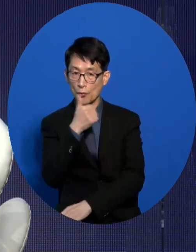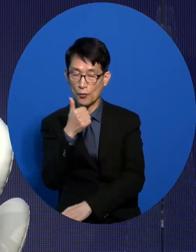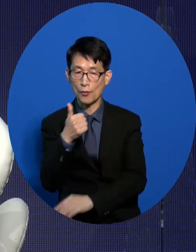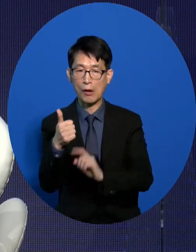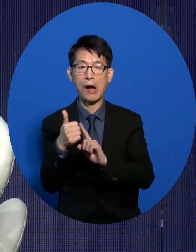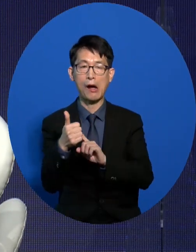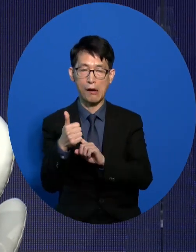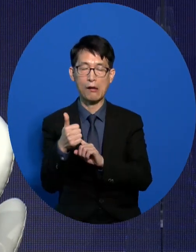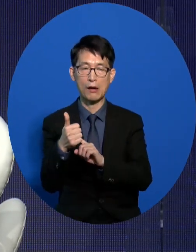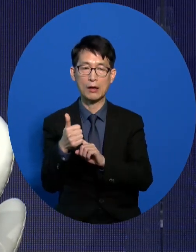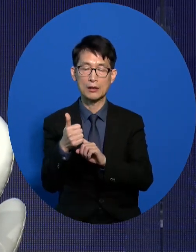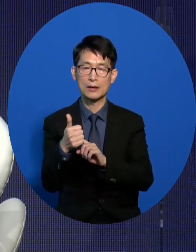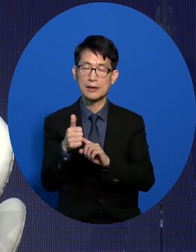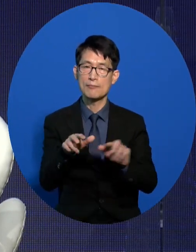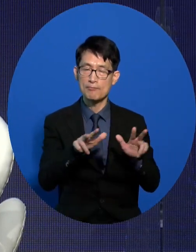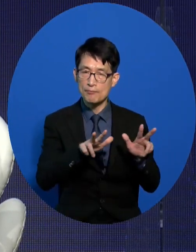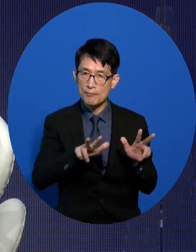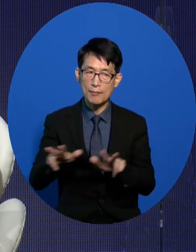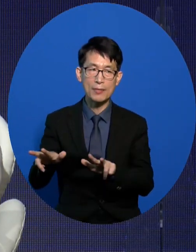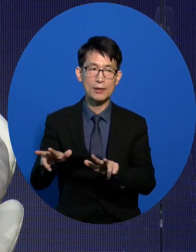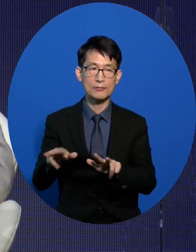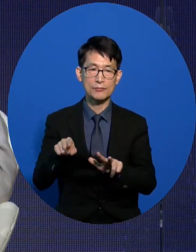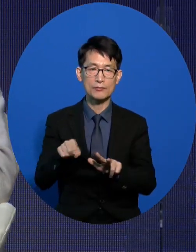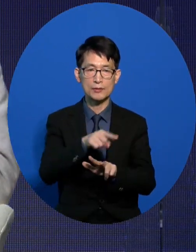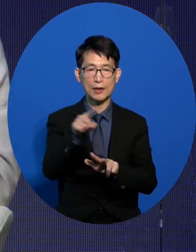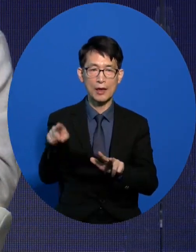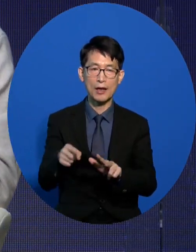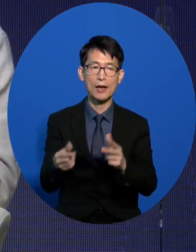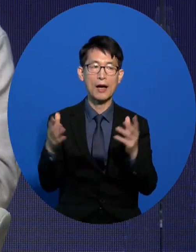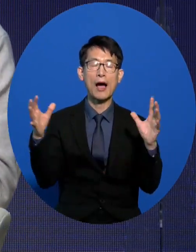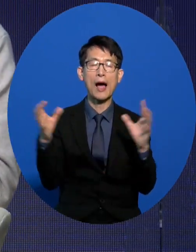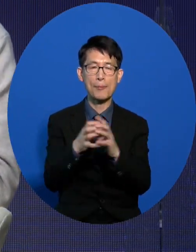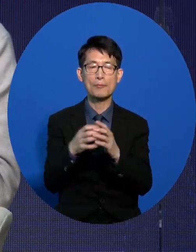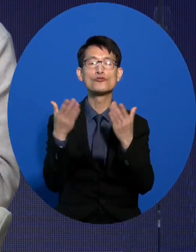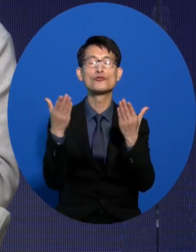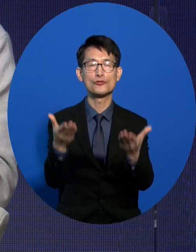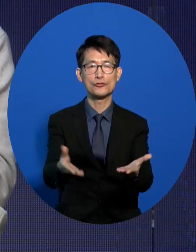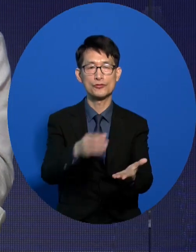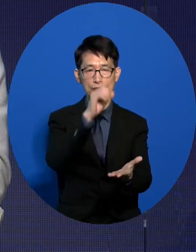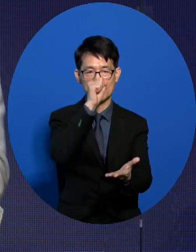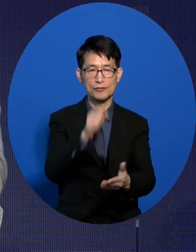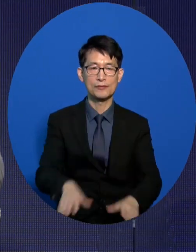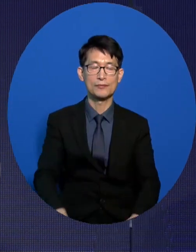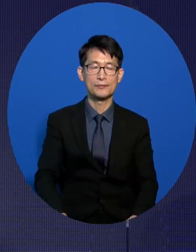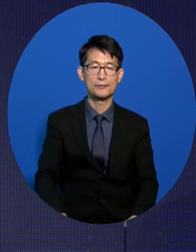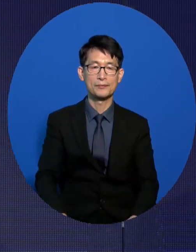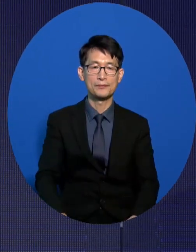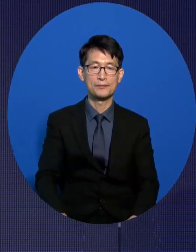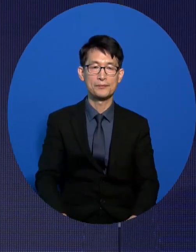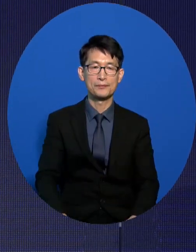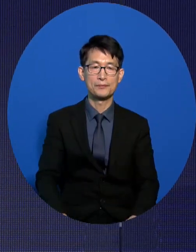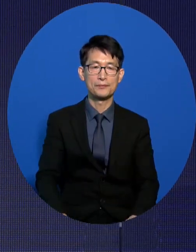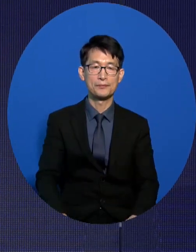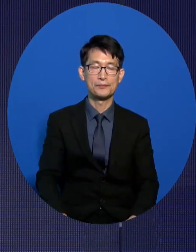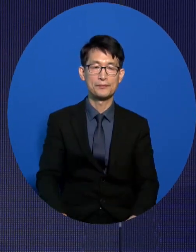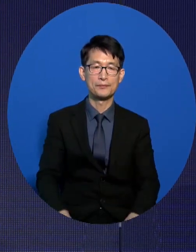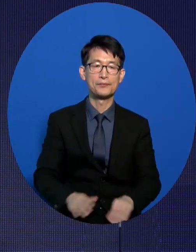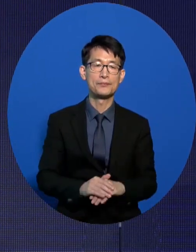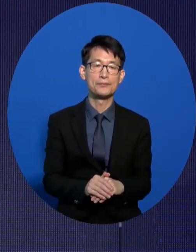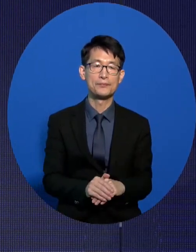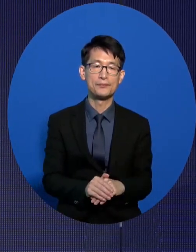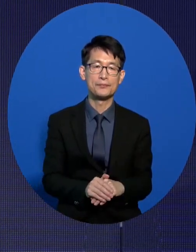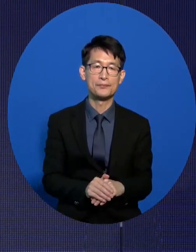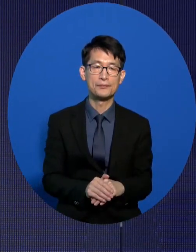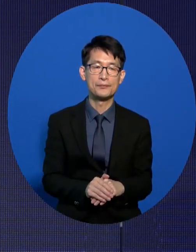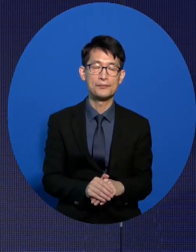is stated that through systems, the sign language service and the